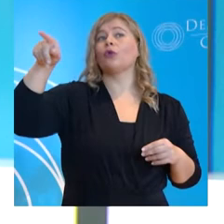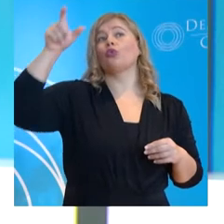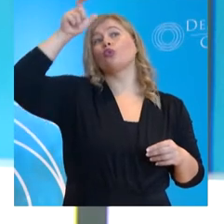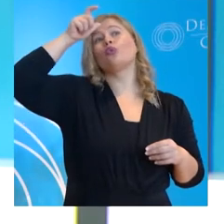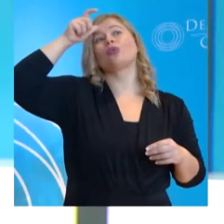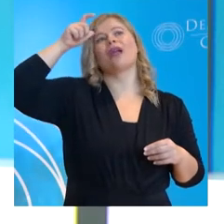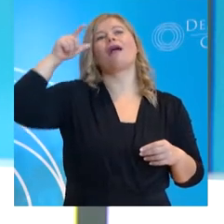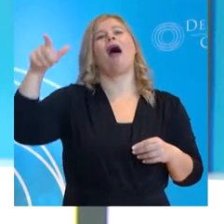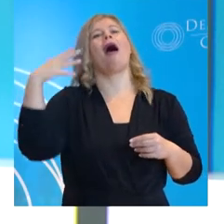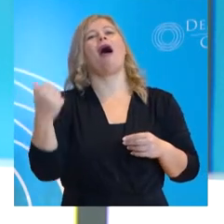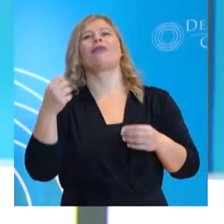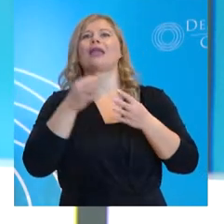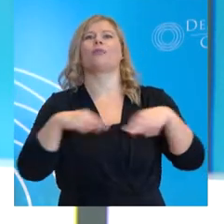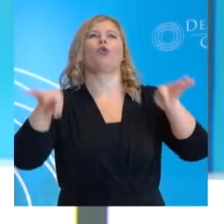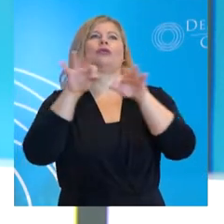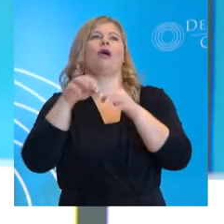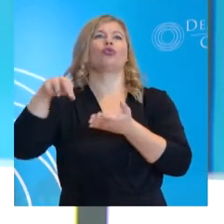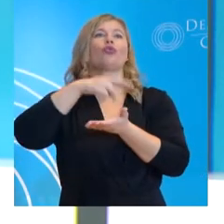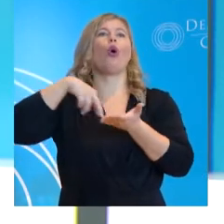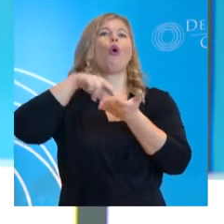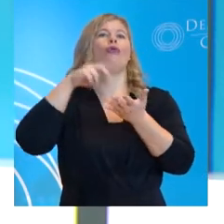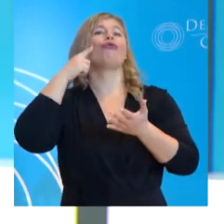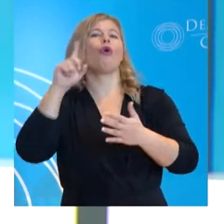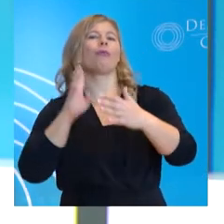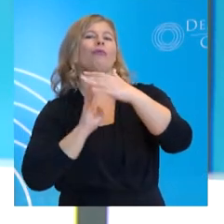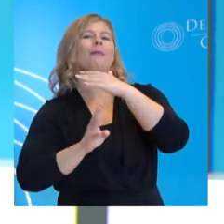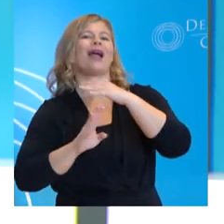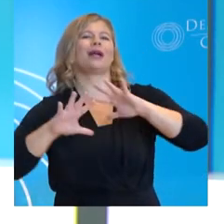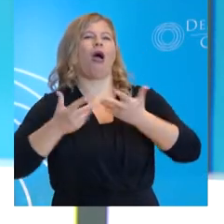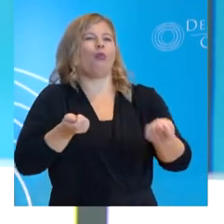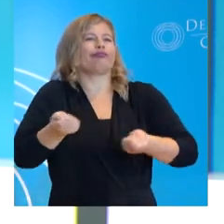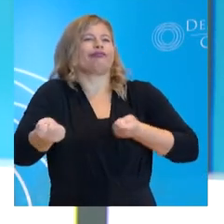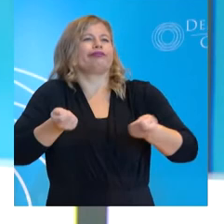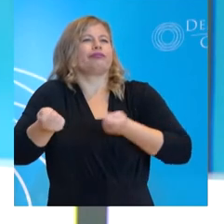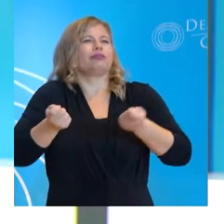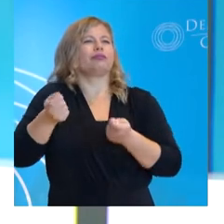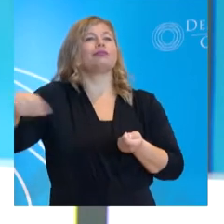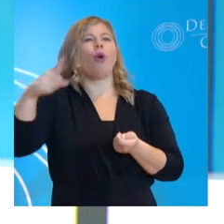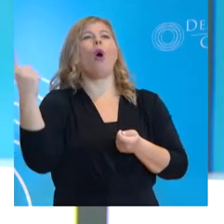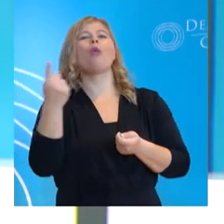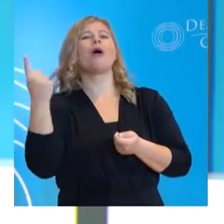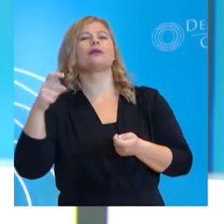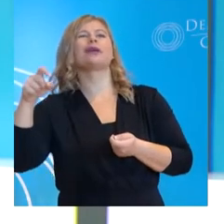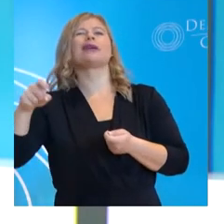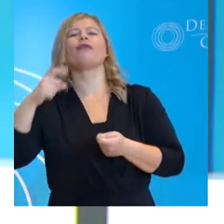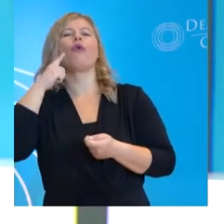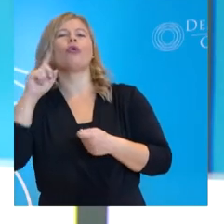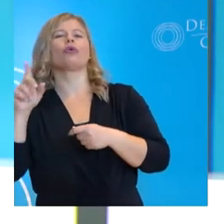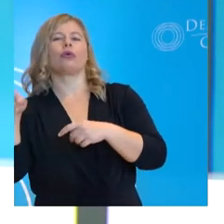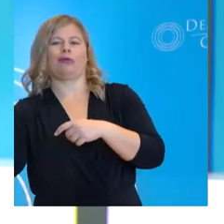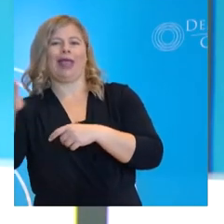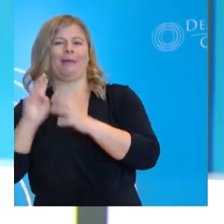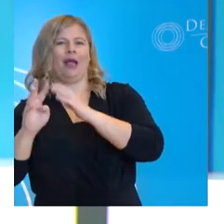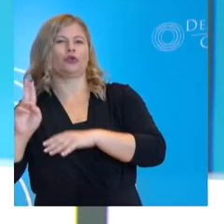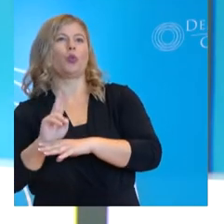I urge Europe to work with Turkey constructively, but we both need to make sure that we